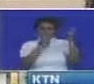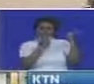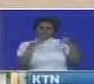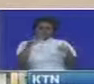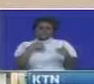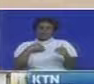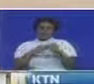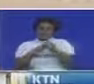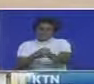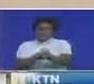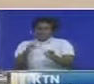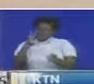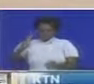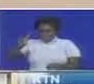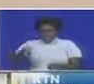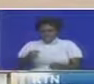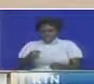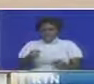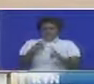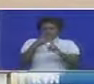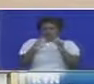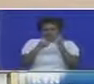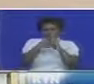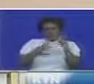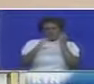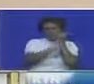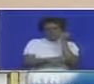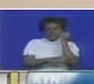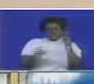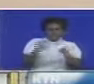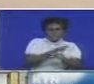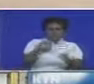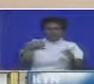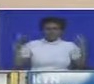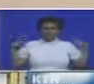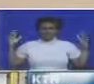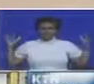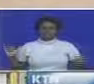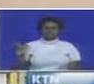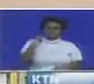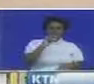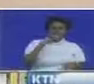and wild wishes, 2,000 pupils from all over the country now have the wings to fly. What